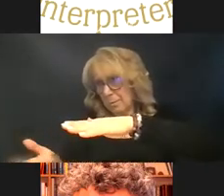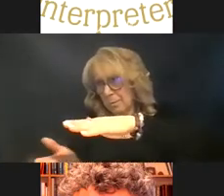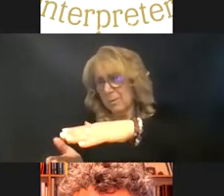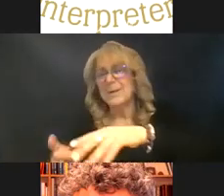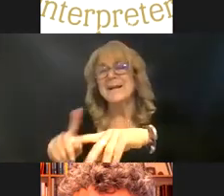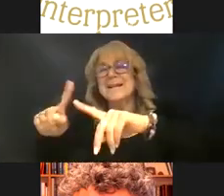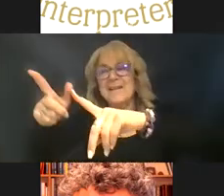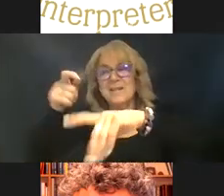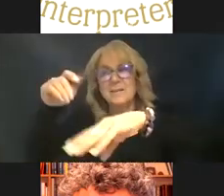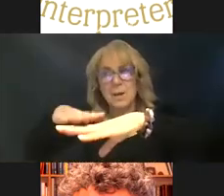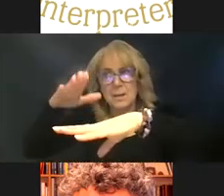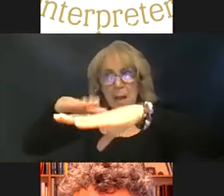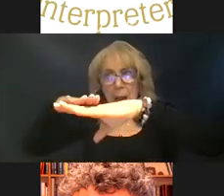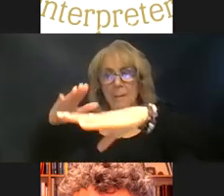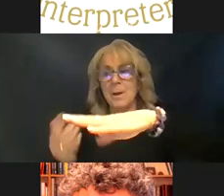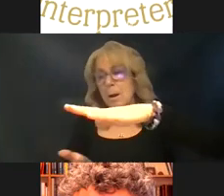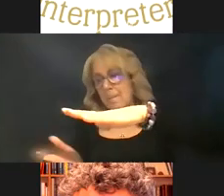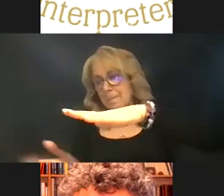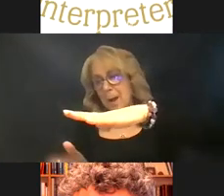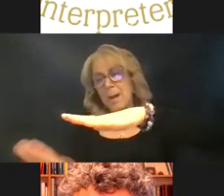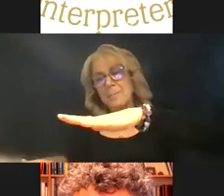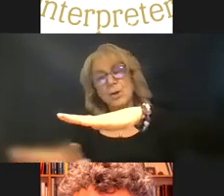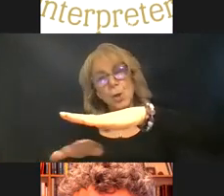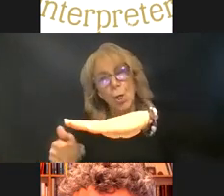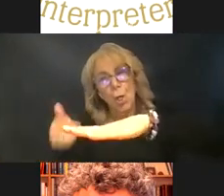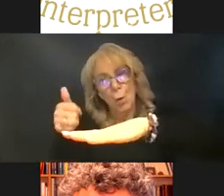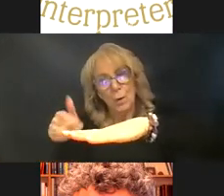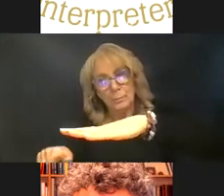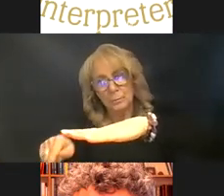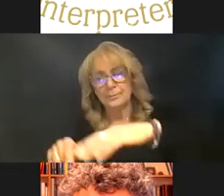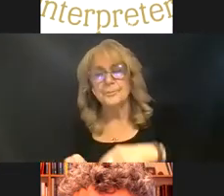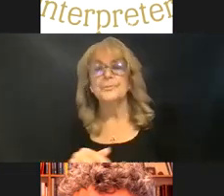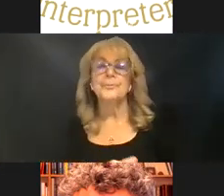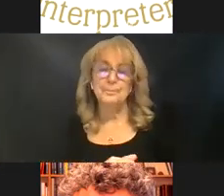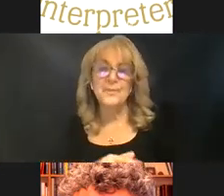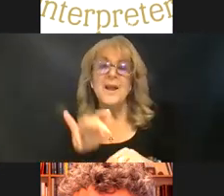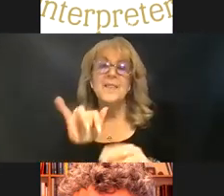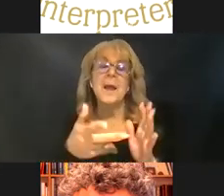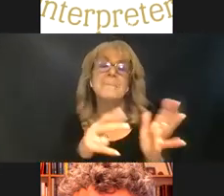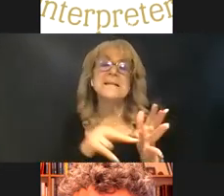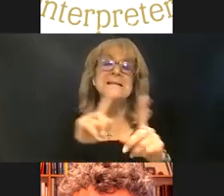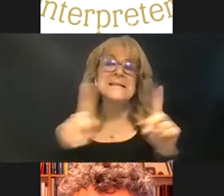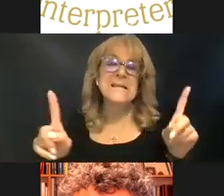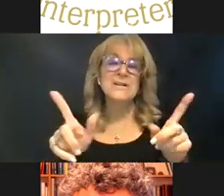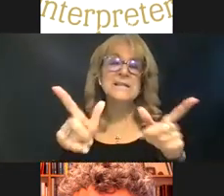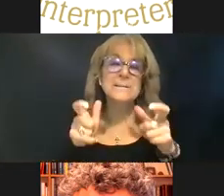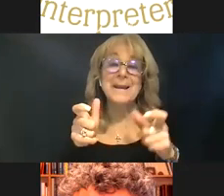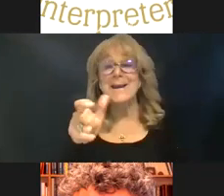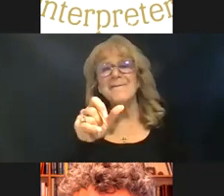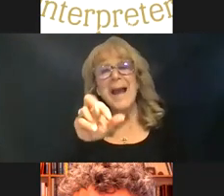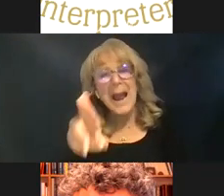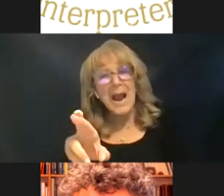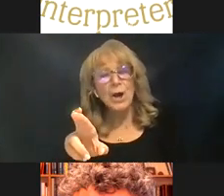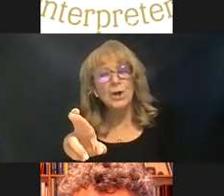top than the speed that it has on the bottom of the wing. So that means that there is a difference in the speed of air. And because there